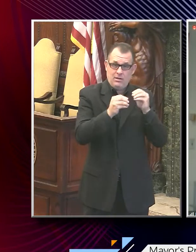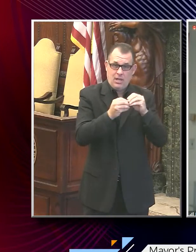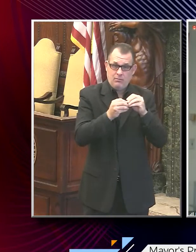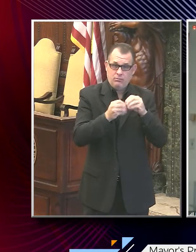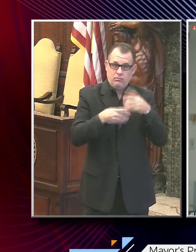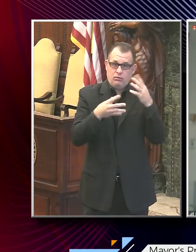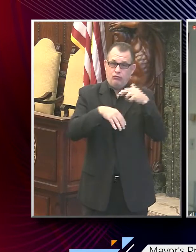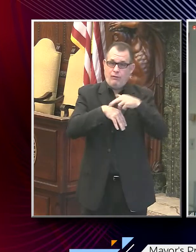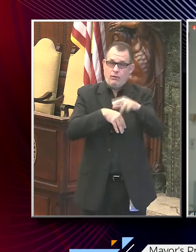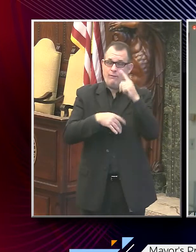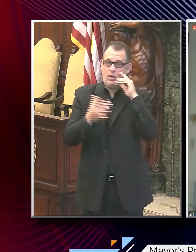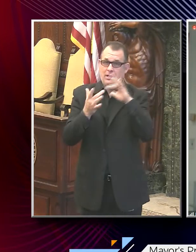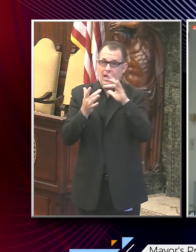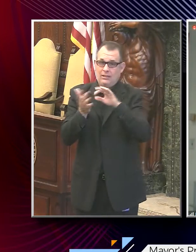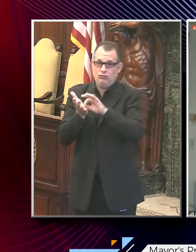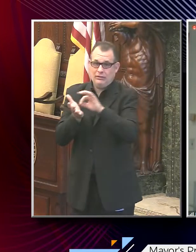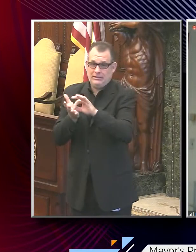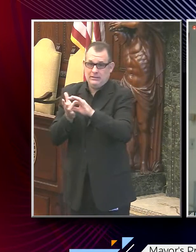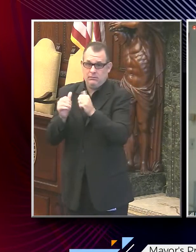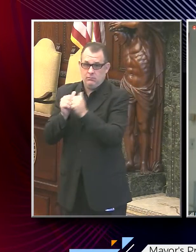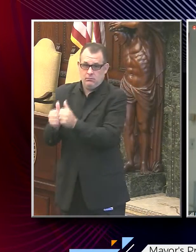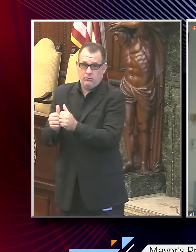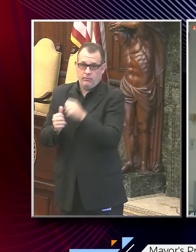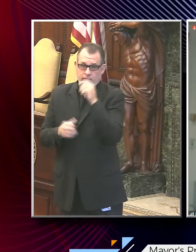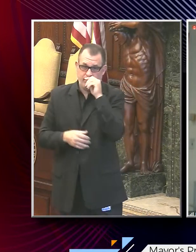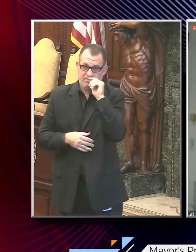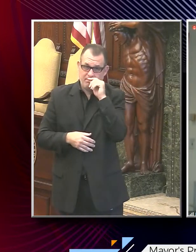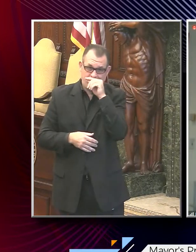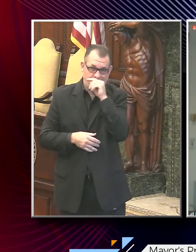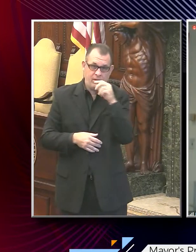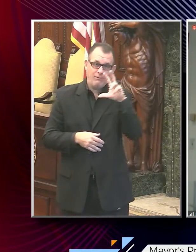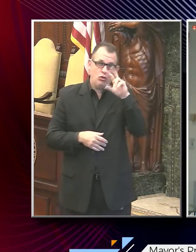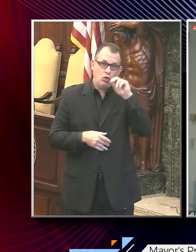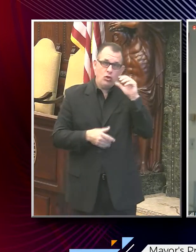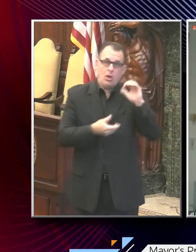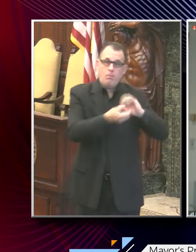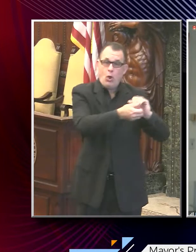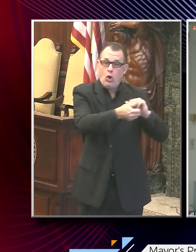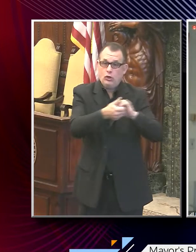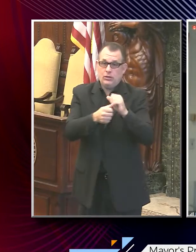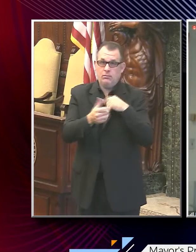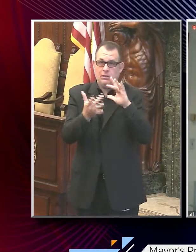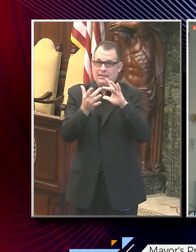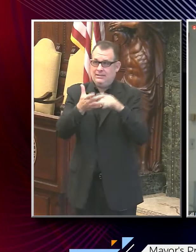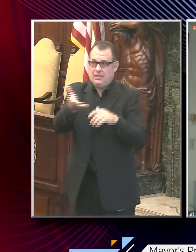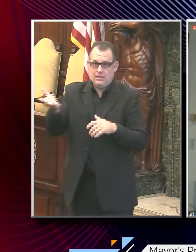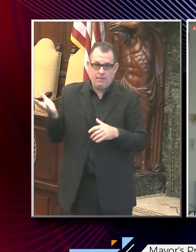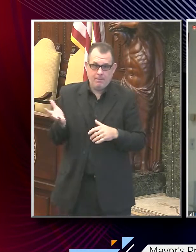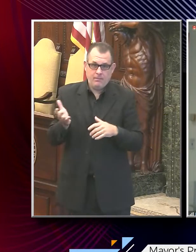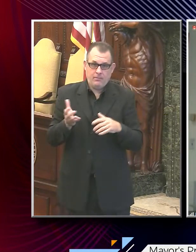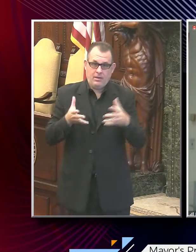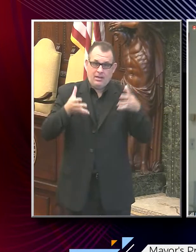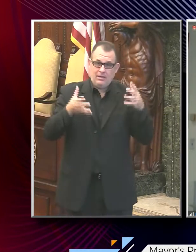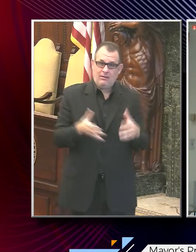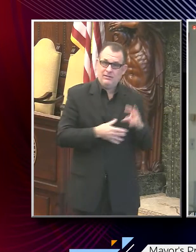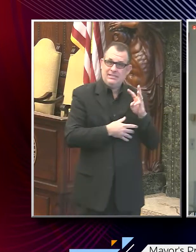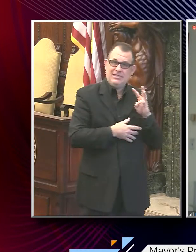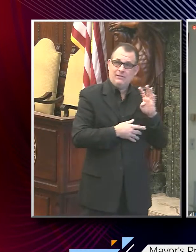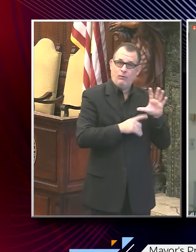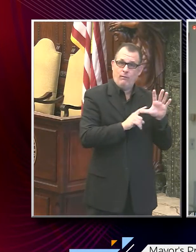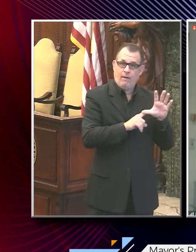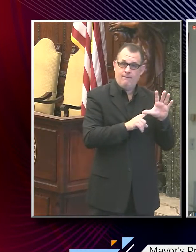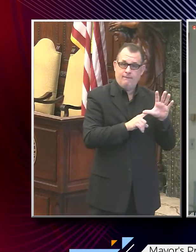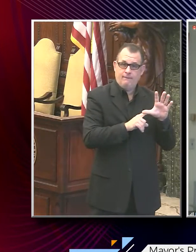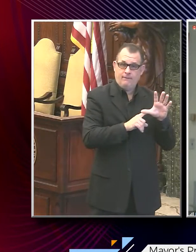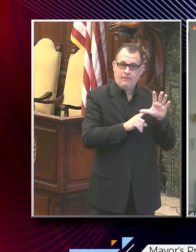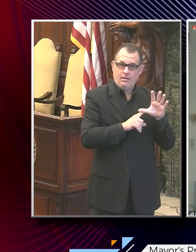contact tracing. Of those, 30 were managed by other partner organizations. Of the remaining 645, 68%